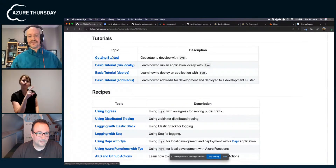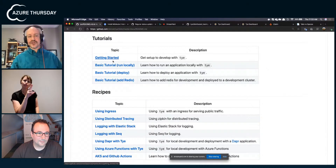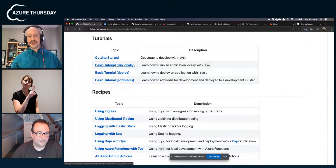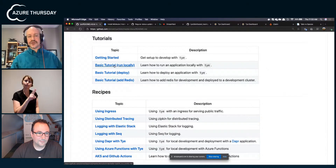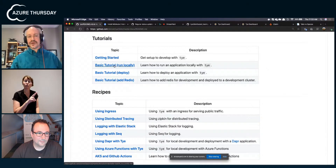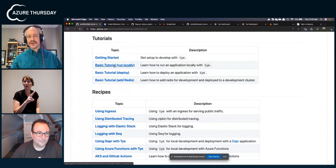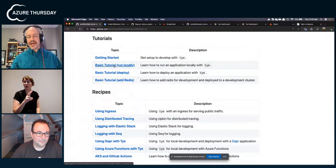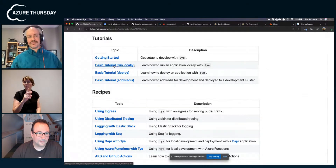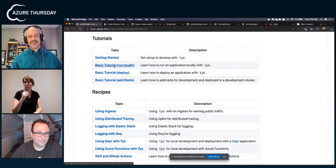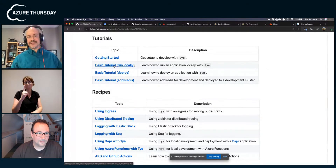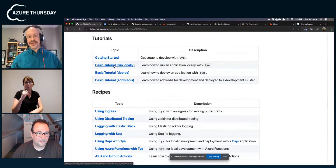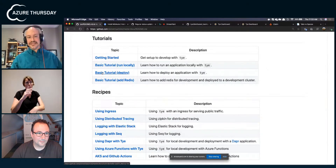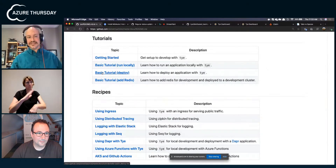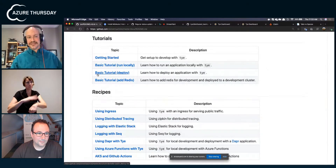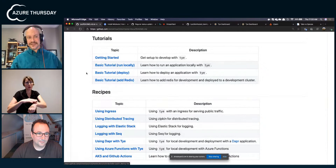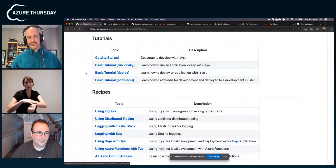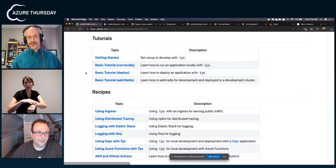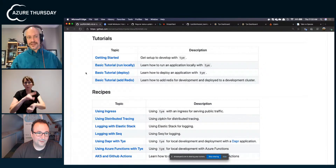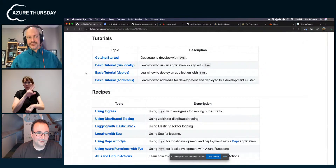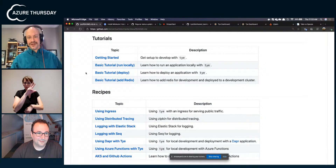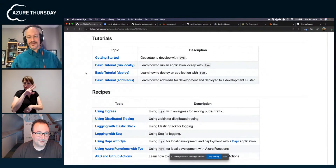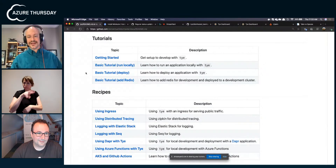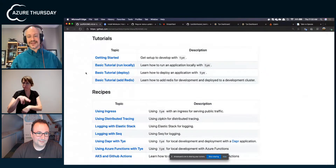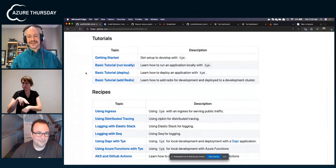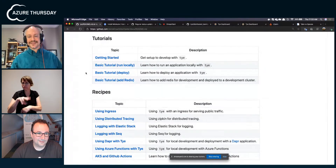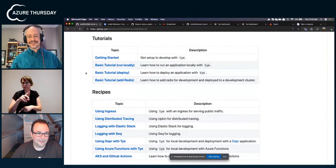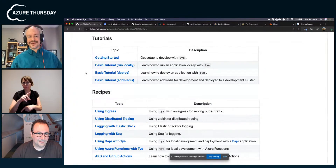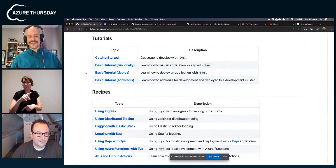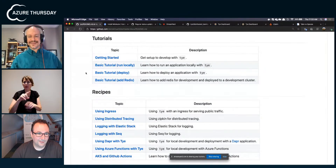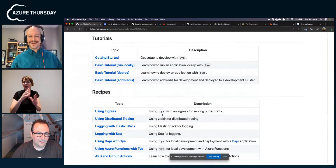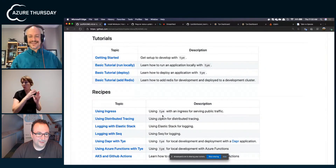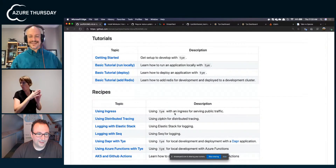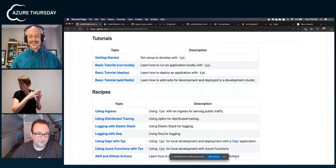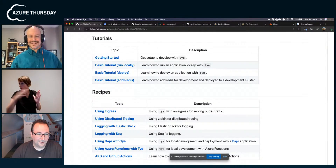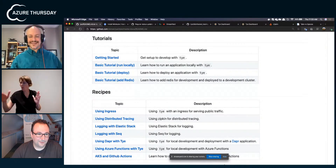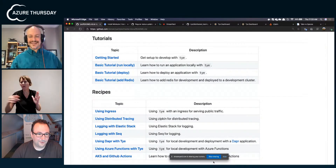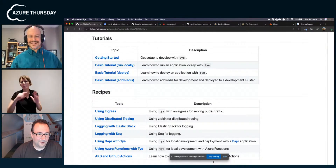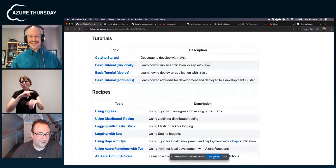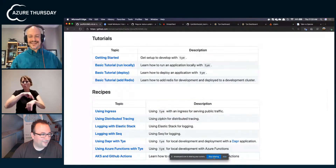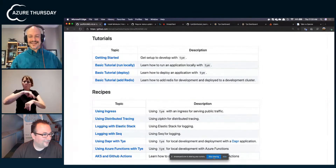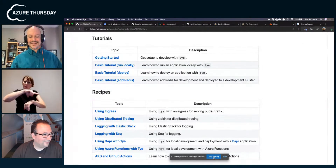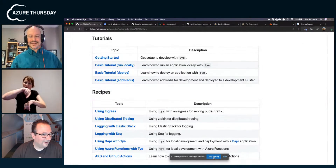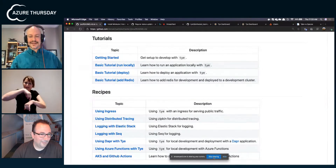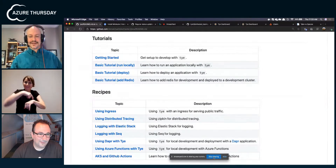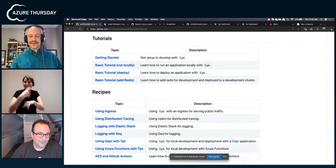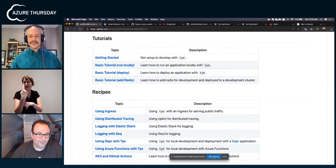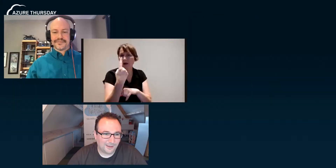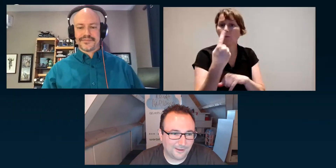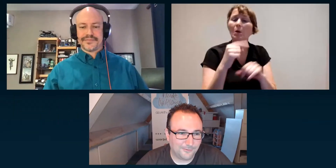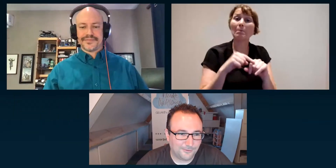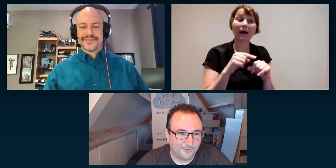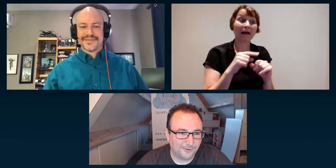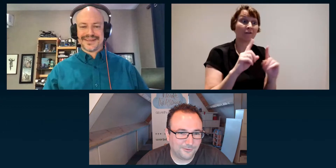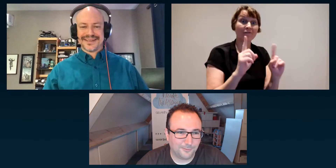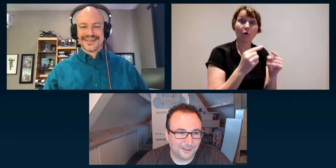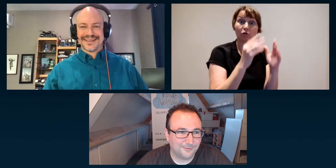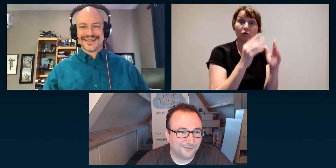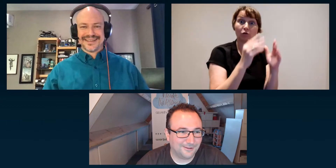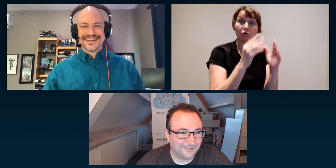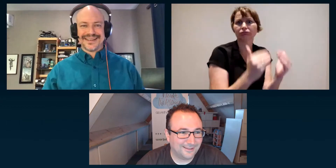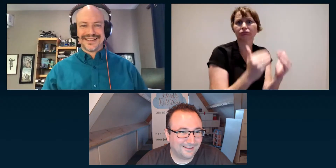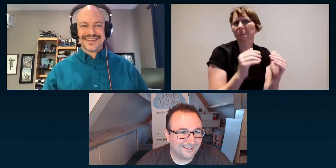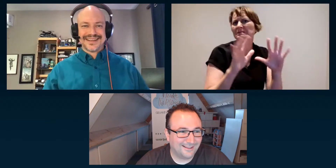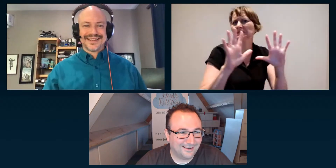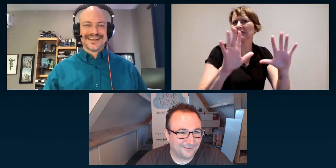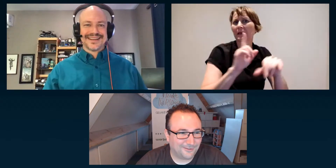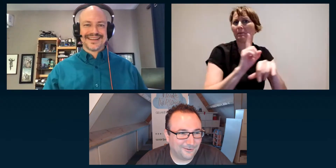these first two in about 10 minutes. It's really pretty quick. So the stuff you showed us really made me think I could do this as well.